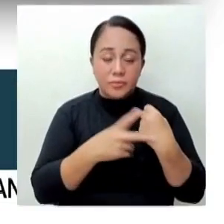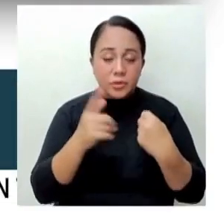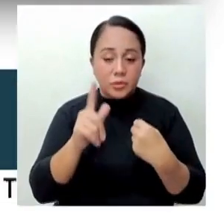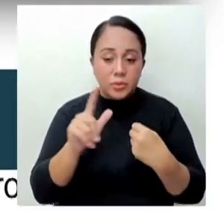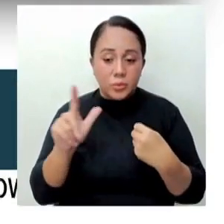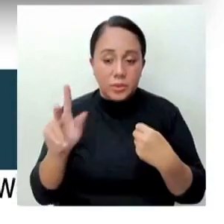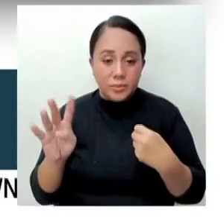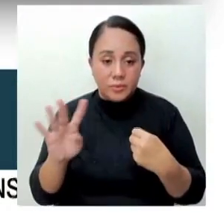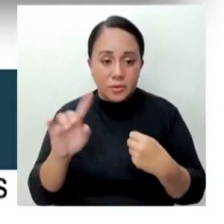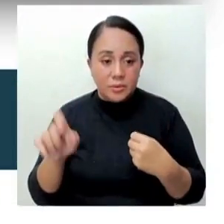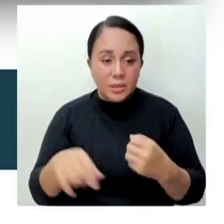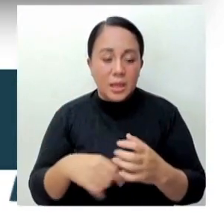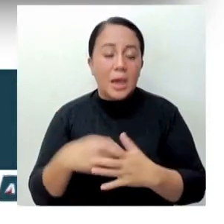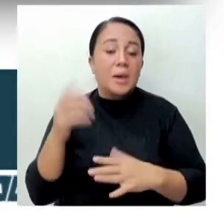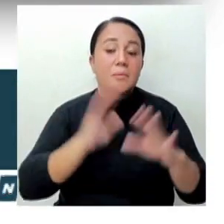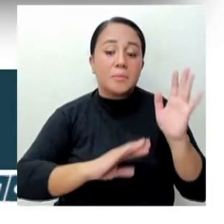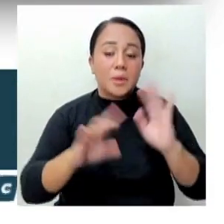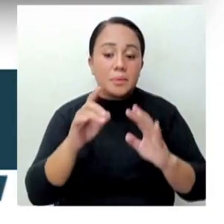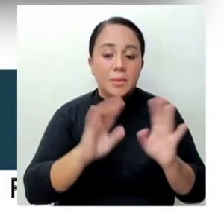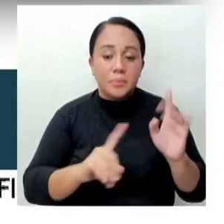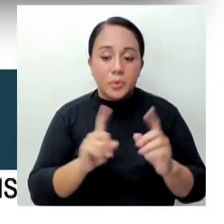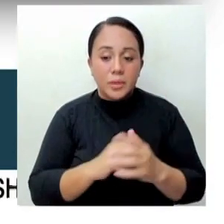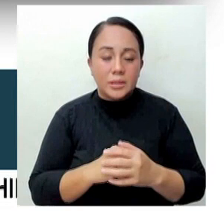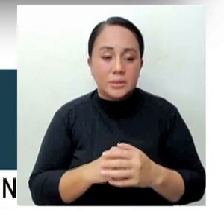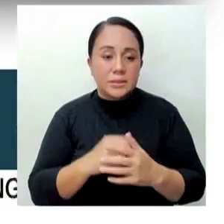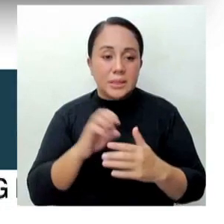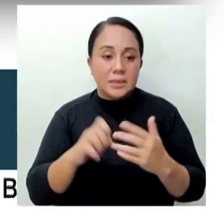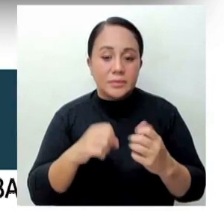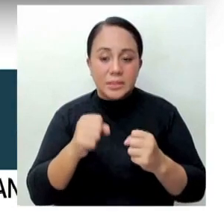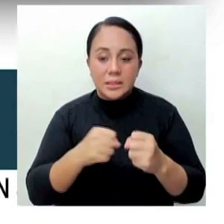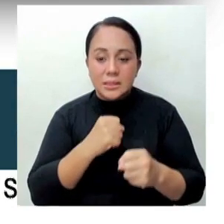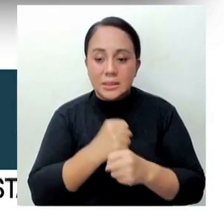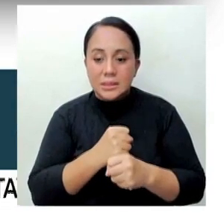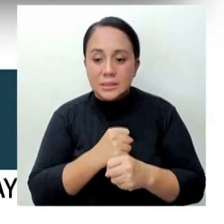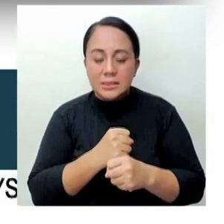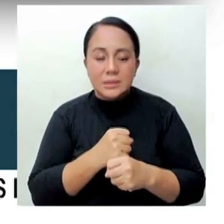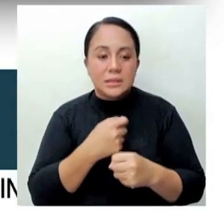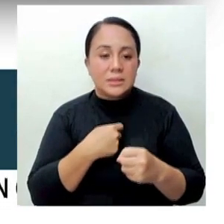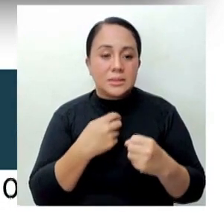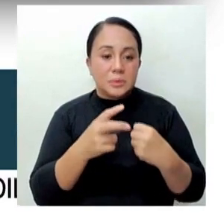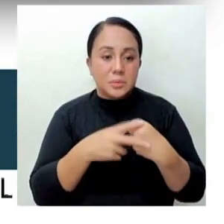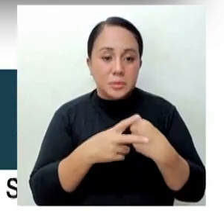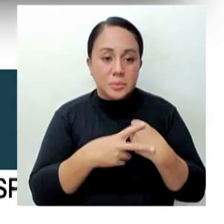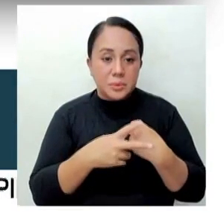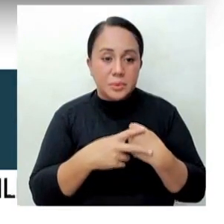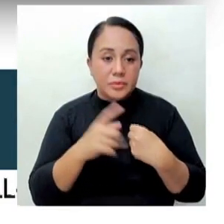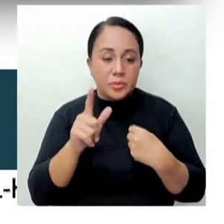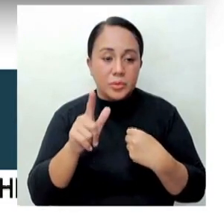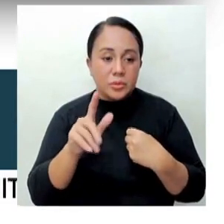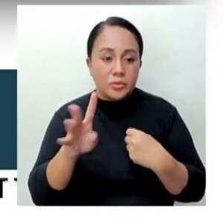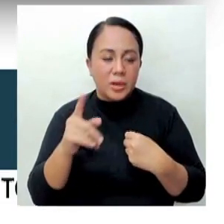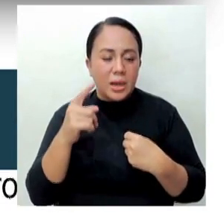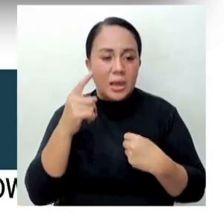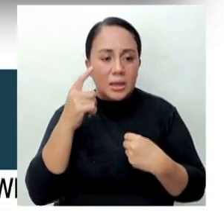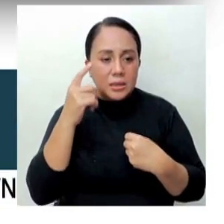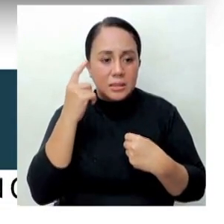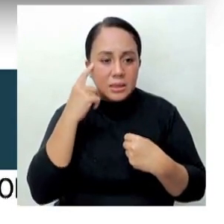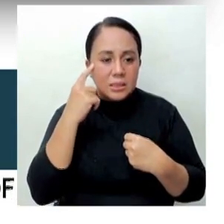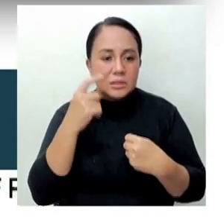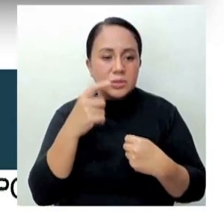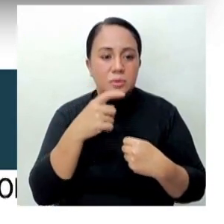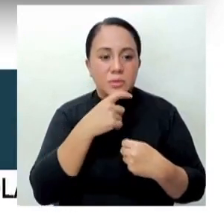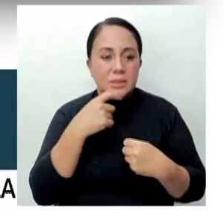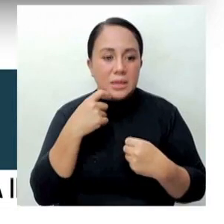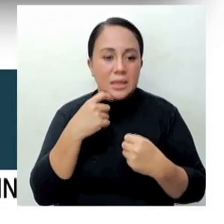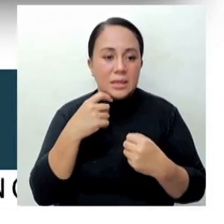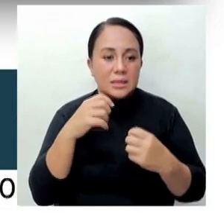Ang problema natin, yung end-of-the-year stocks na ipapasa natin sa 2024. Sa tingin ko, yung dry season crop